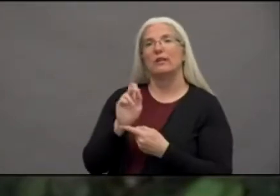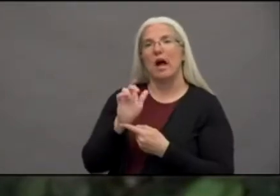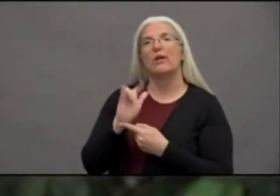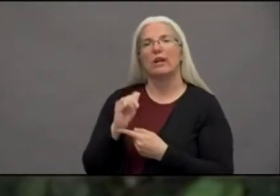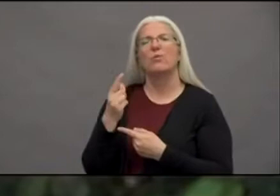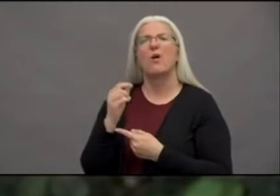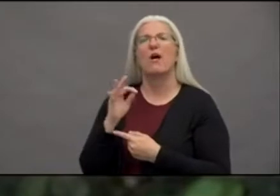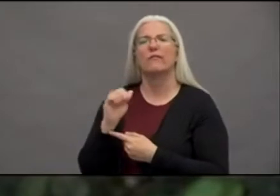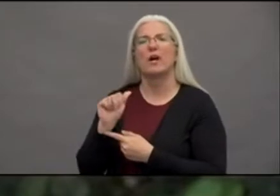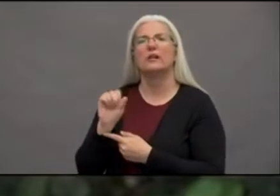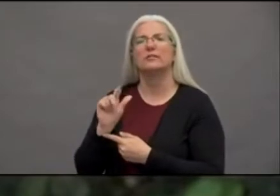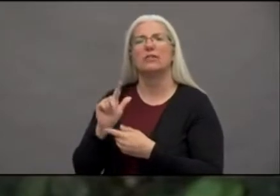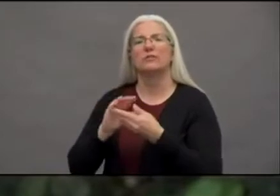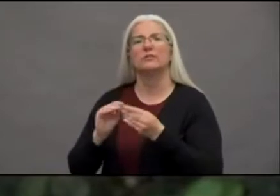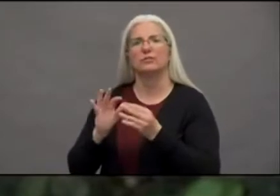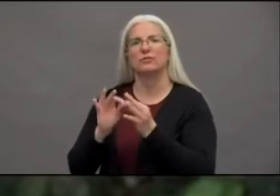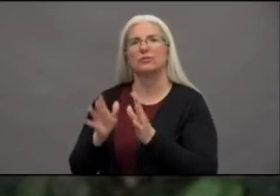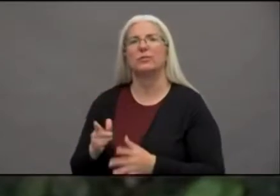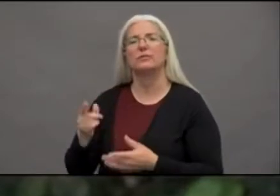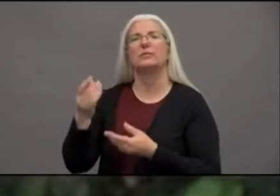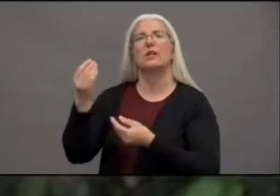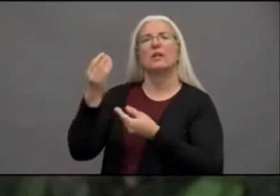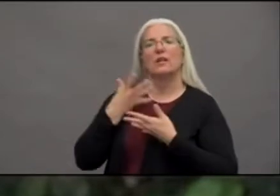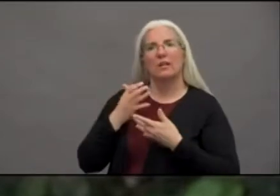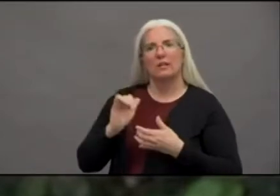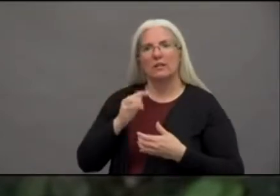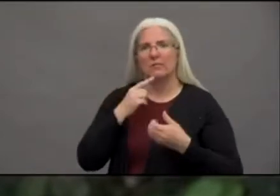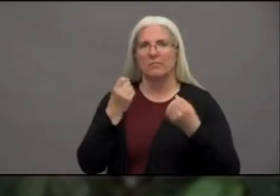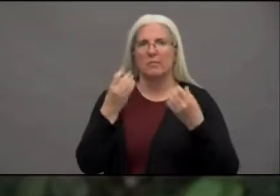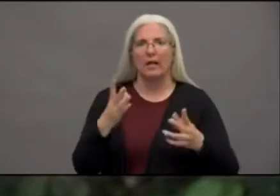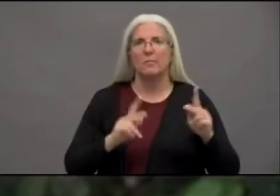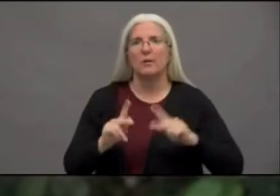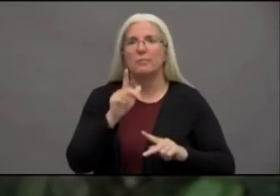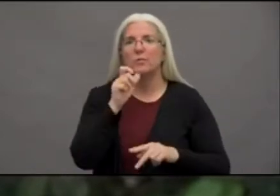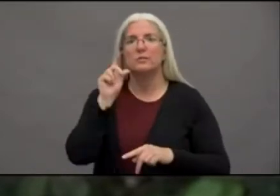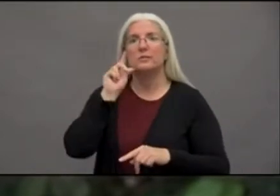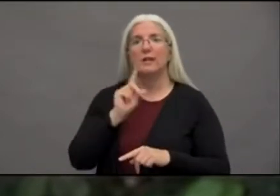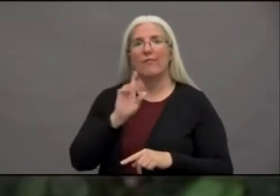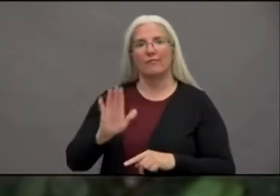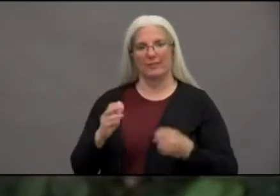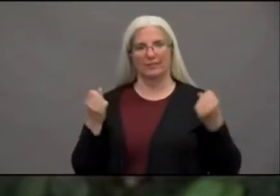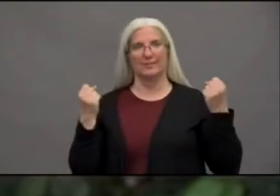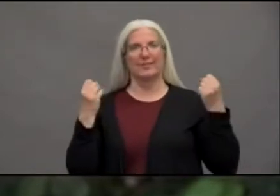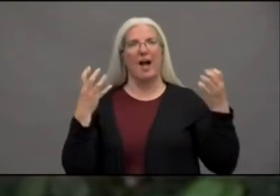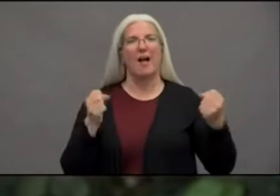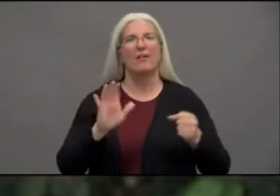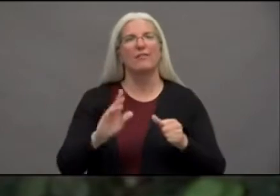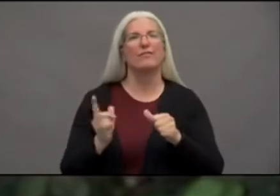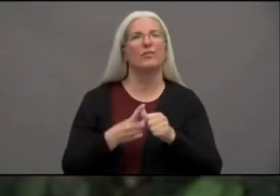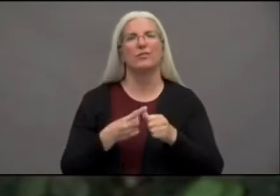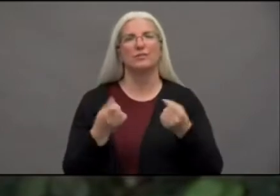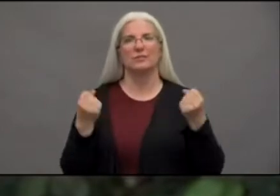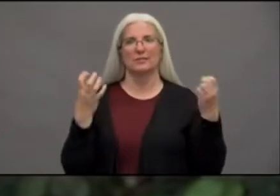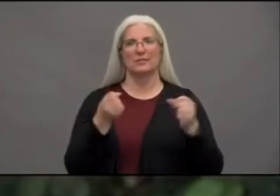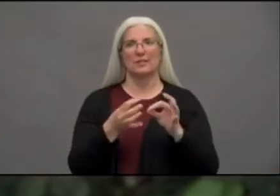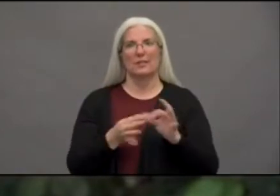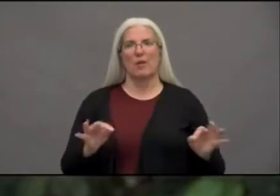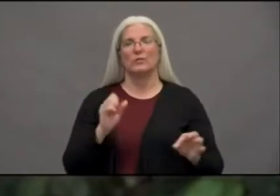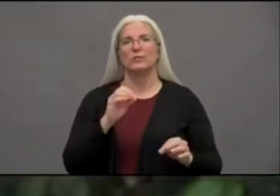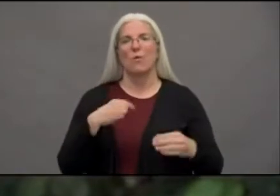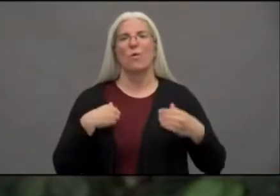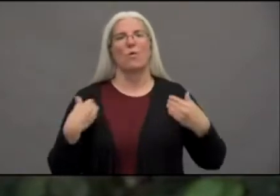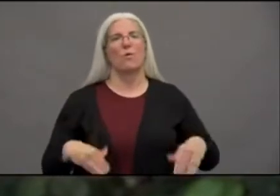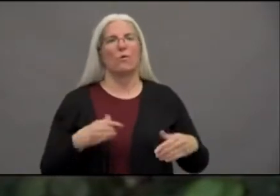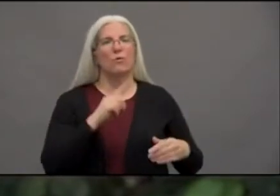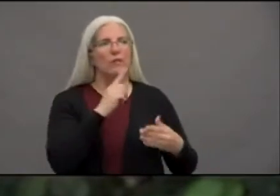She said for a lot of people who are deaf, sign language is their first language. So I'm so thankful that we are making